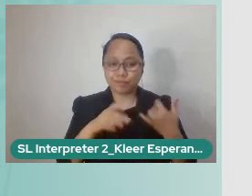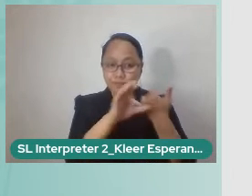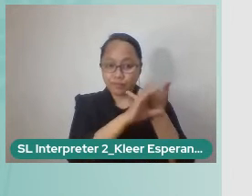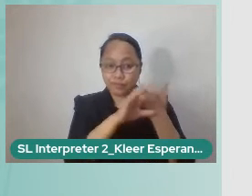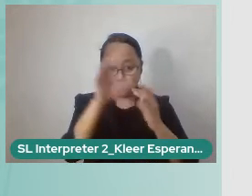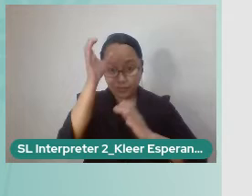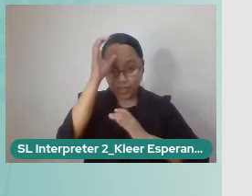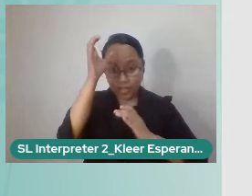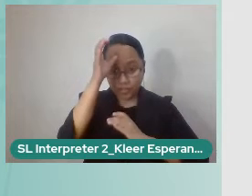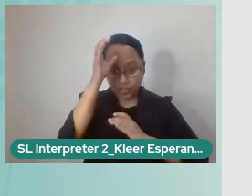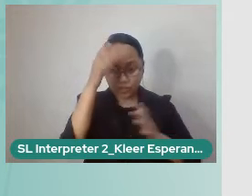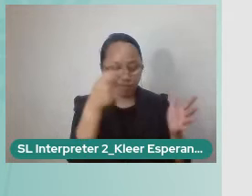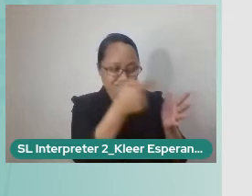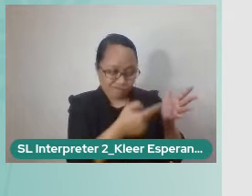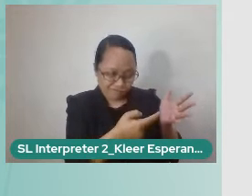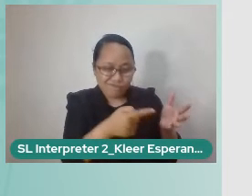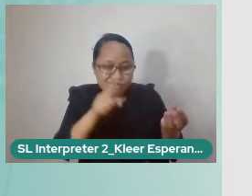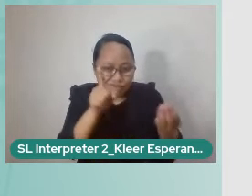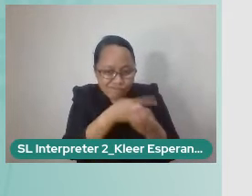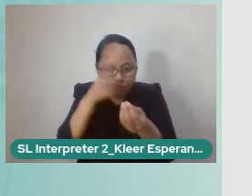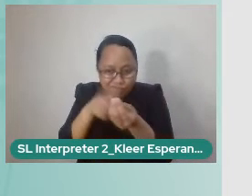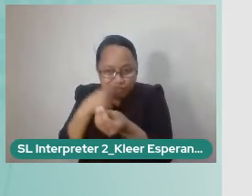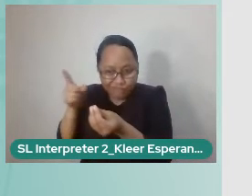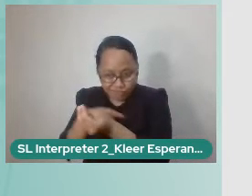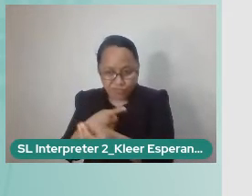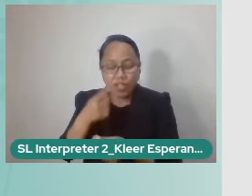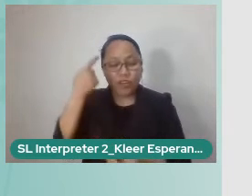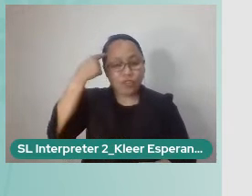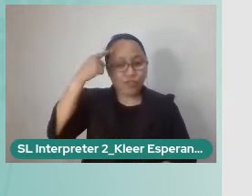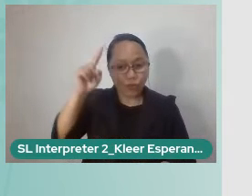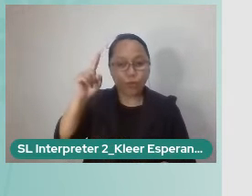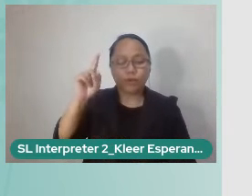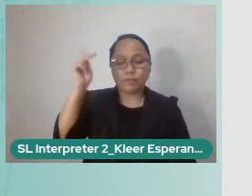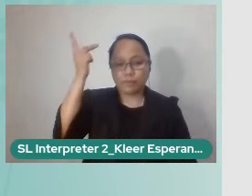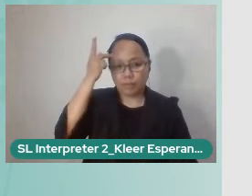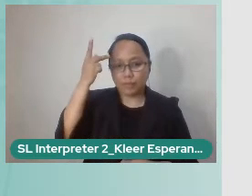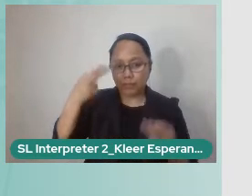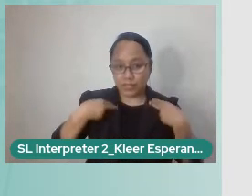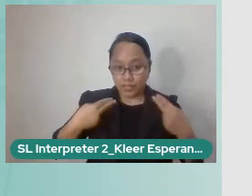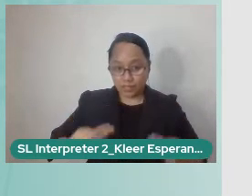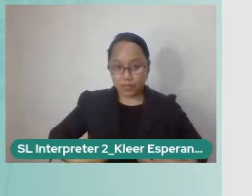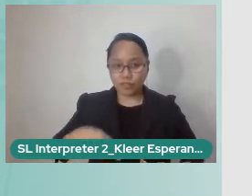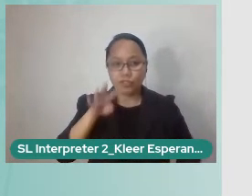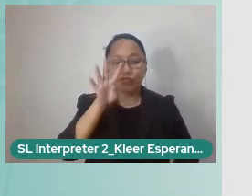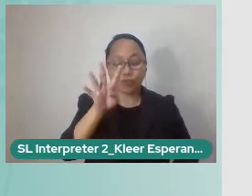threshold, a cervical cancer rate under 4 cases per 100,000 women